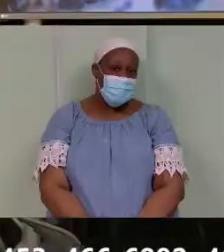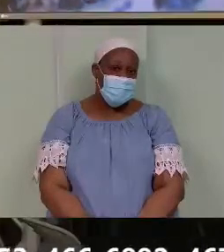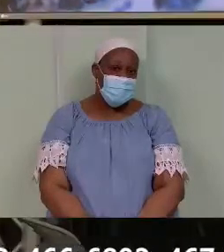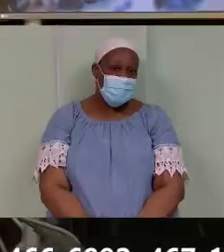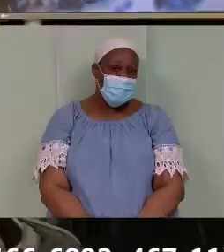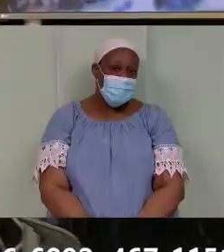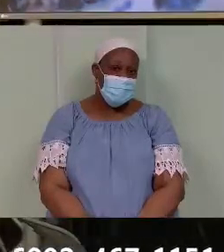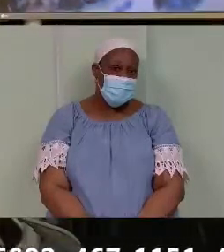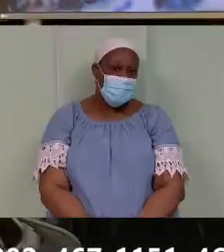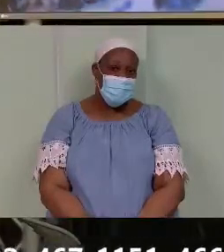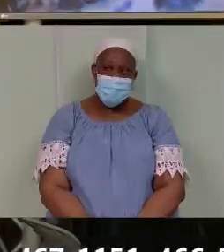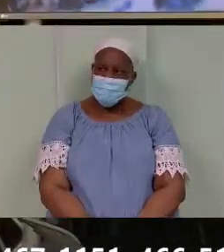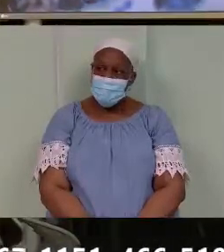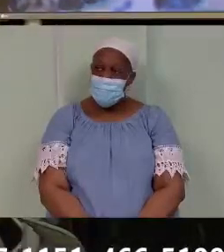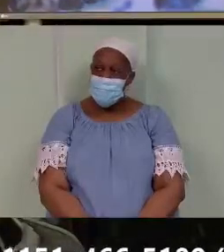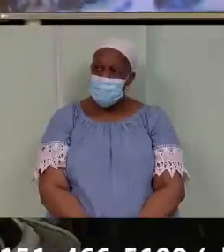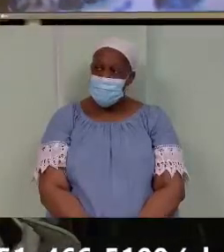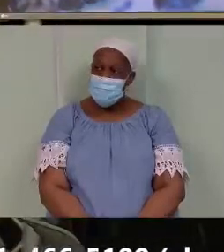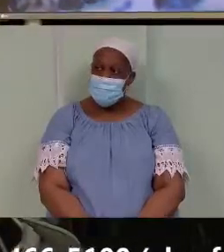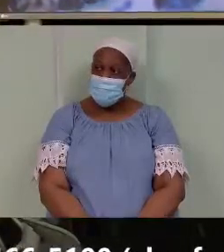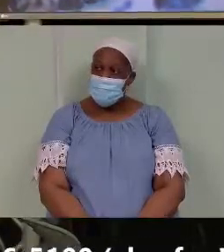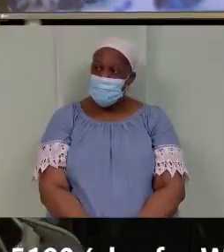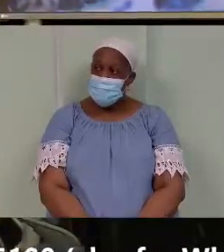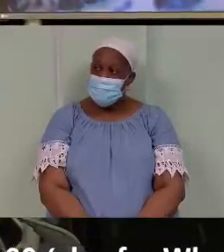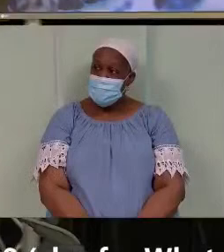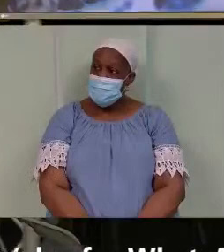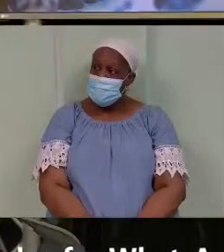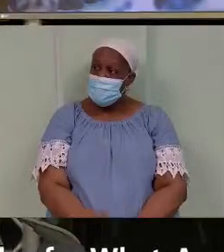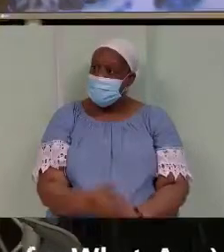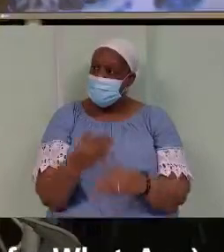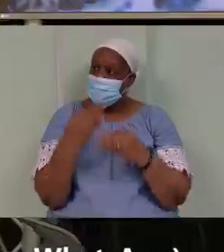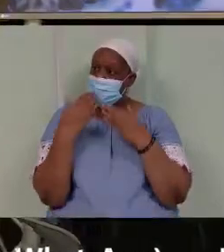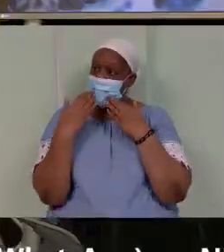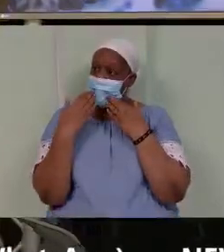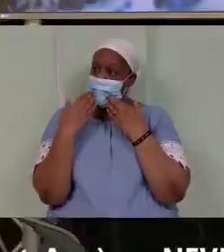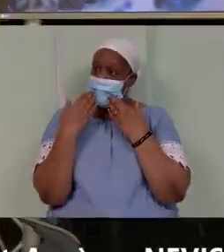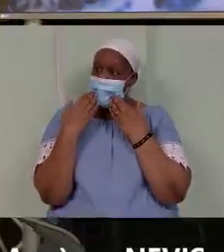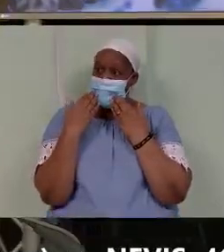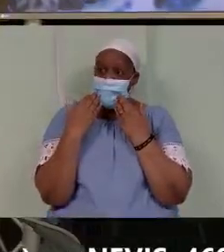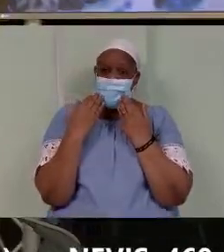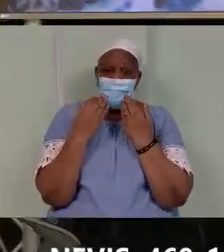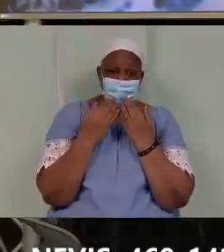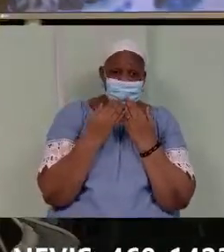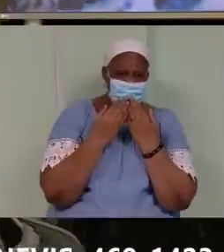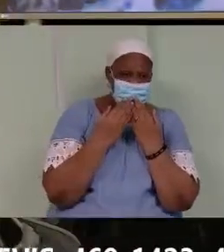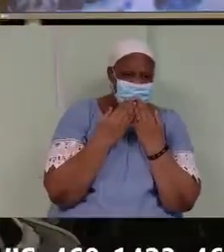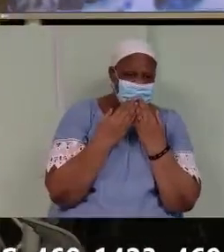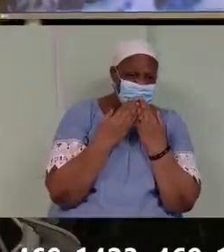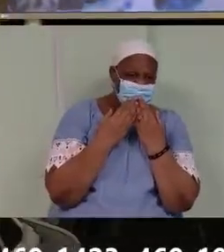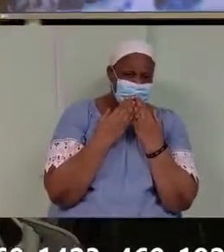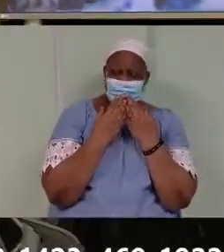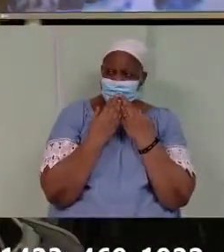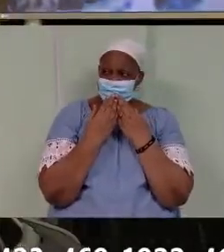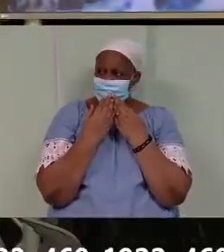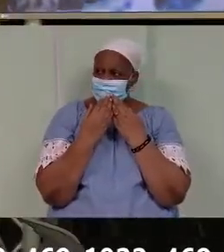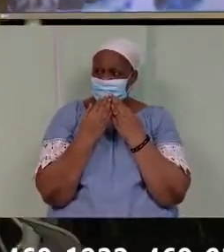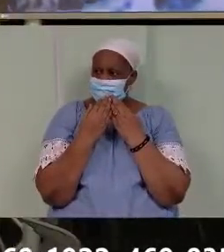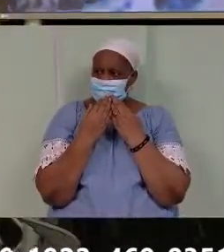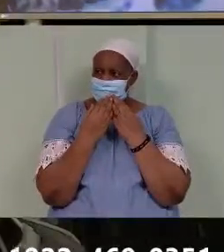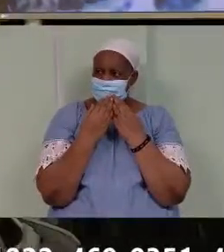Thank you, Mr. Williams, and I am going to try my best. I don't know if the technical team is hearing me